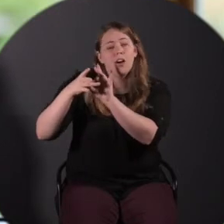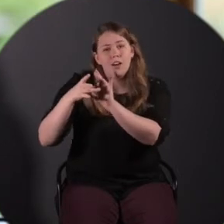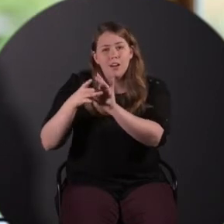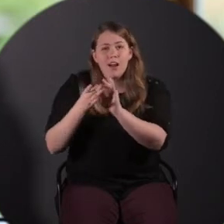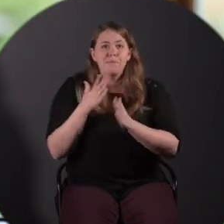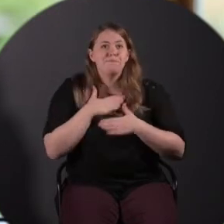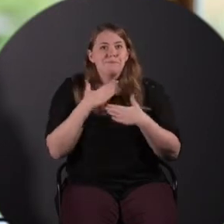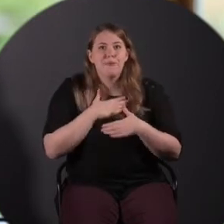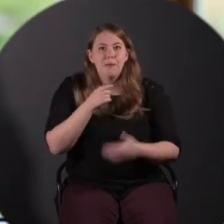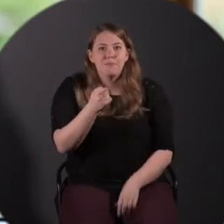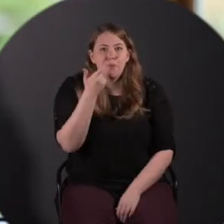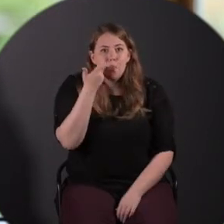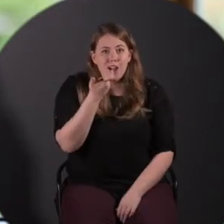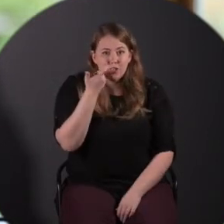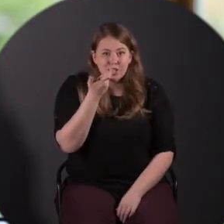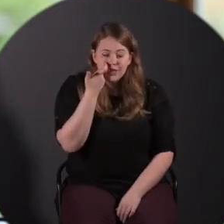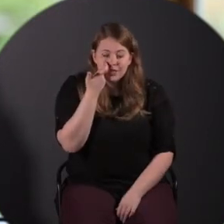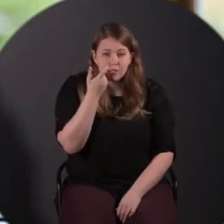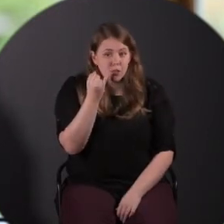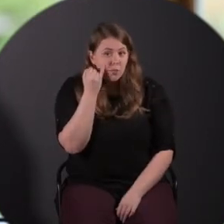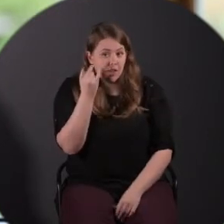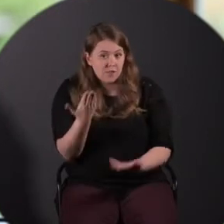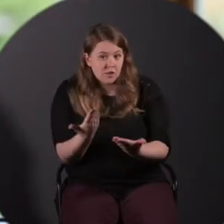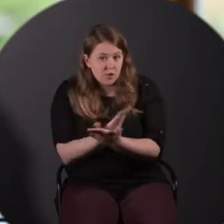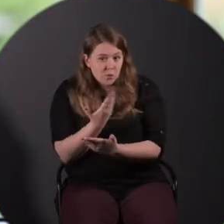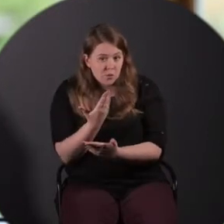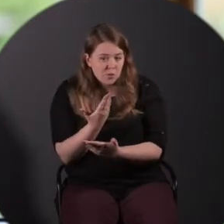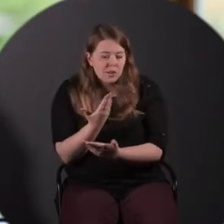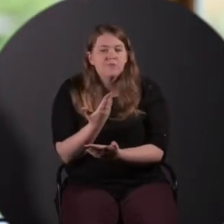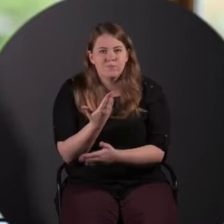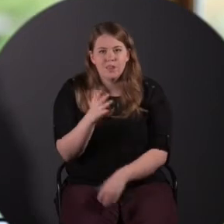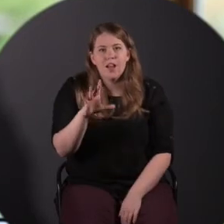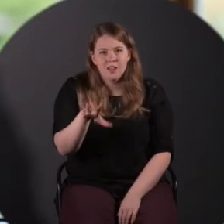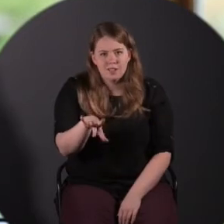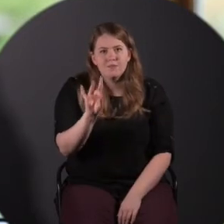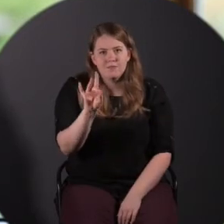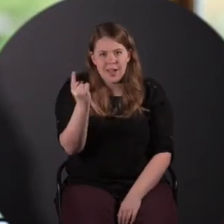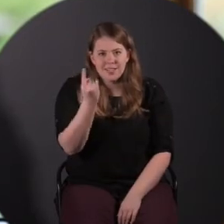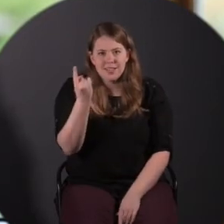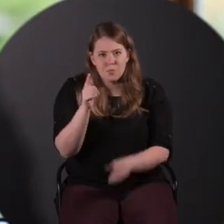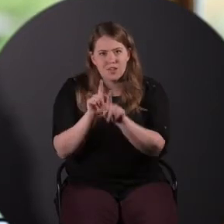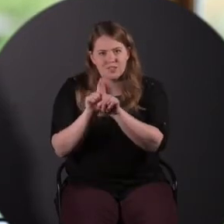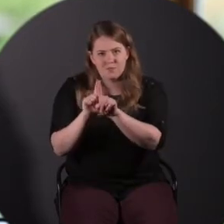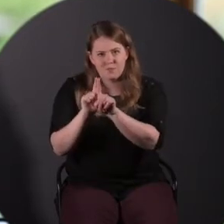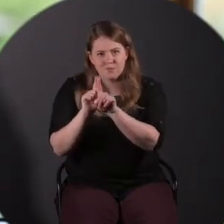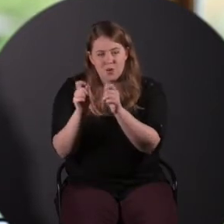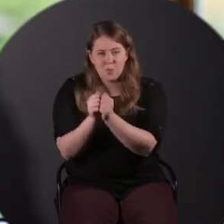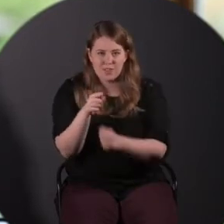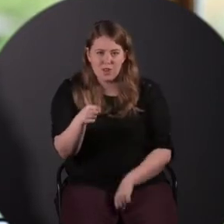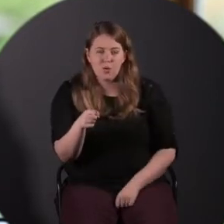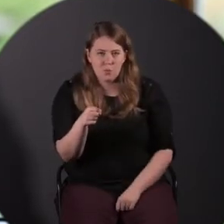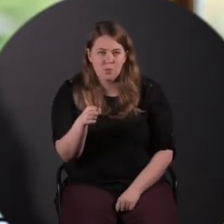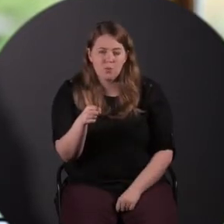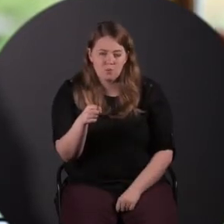you're watching today, but here's what I want to say to you. Find someone to walk alongside of you. You may know somebody, that